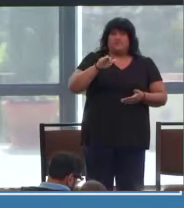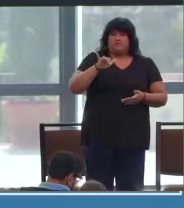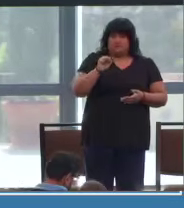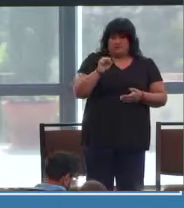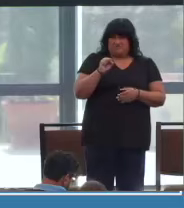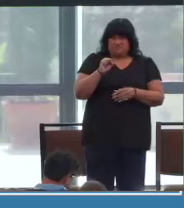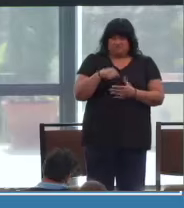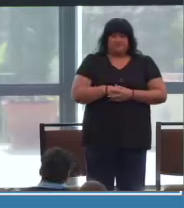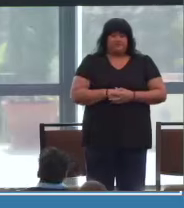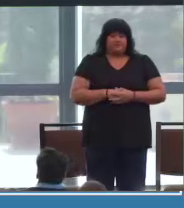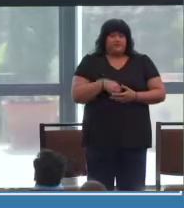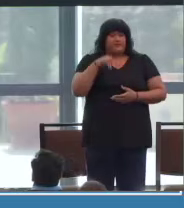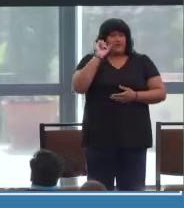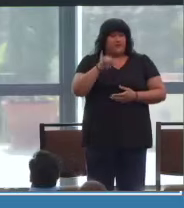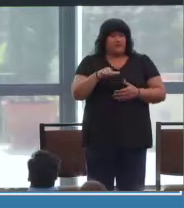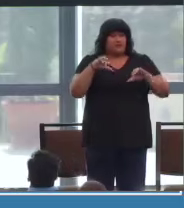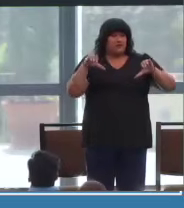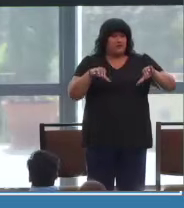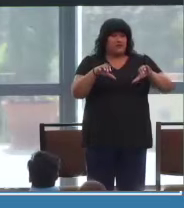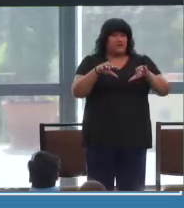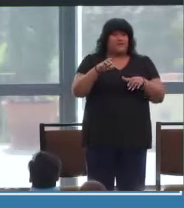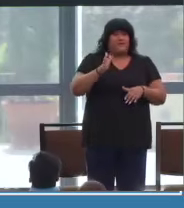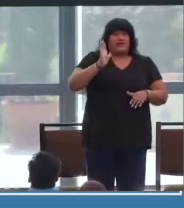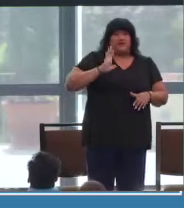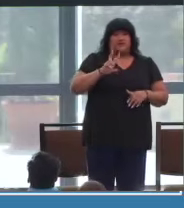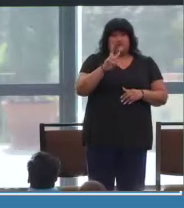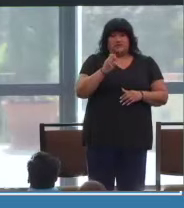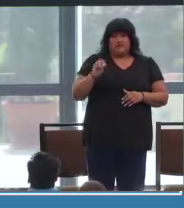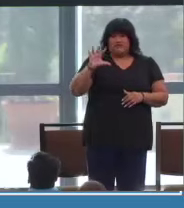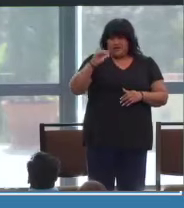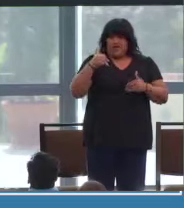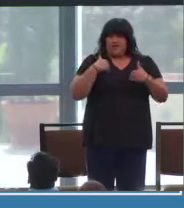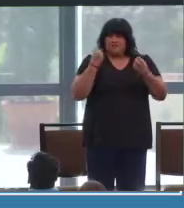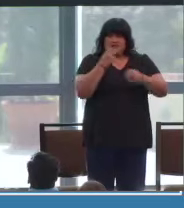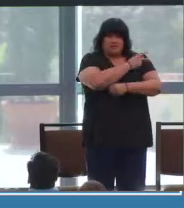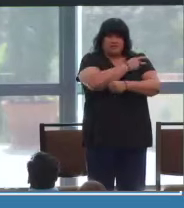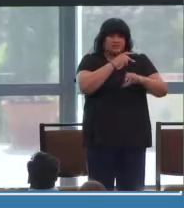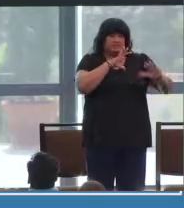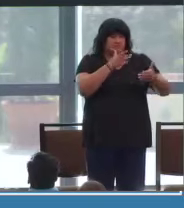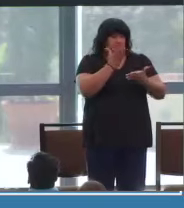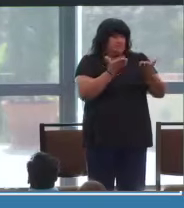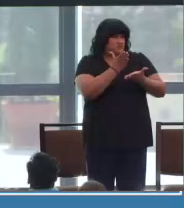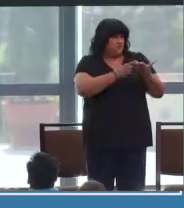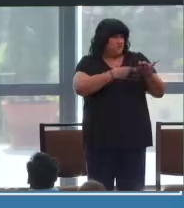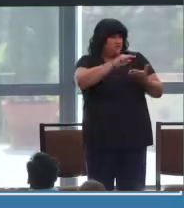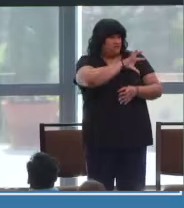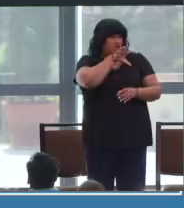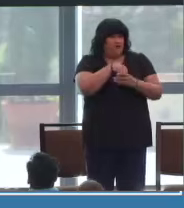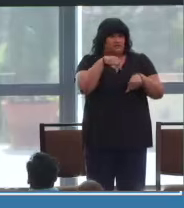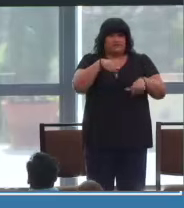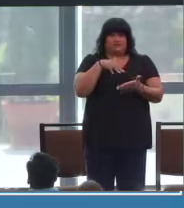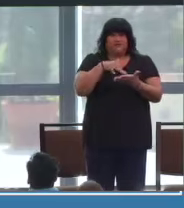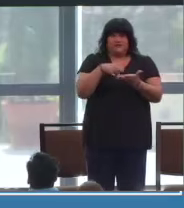done. It was published in 2005, but we actually had a lot of patients, maybe some of you even participated in this study